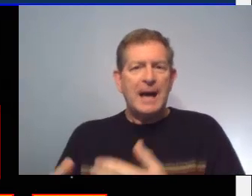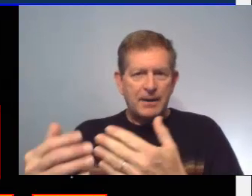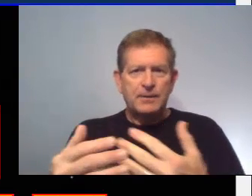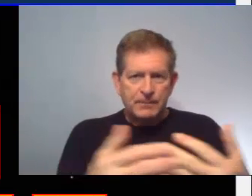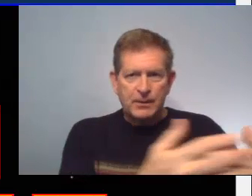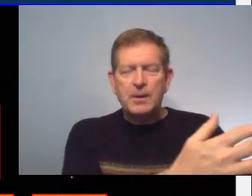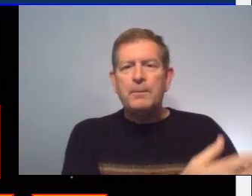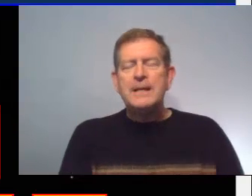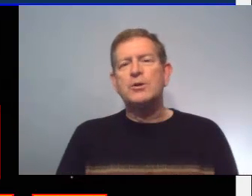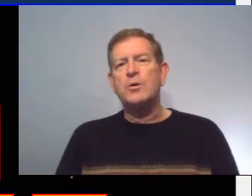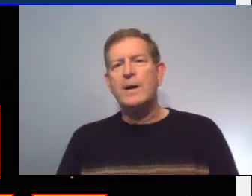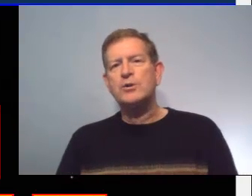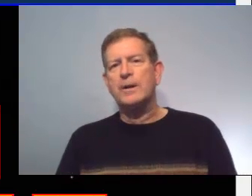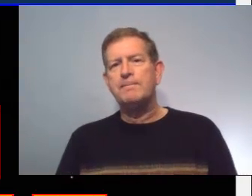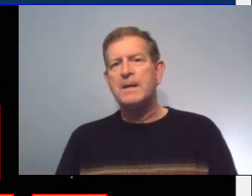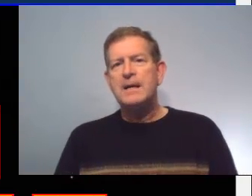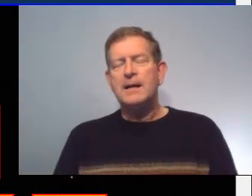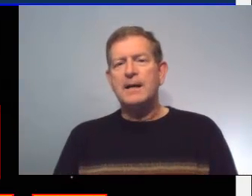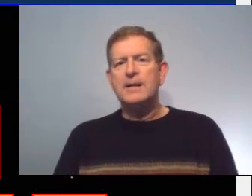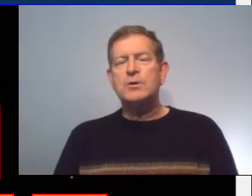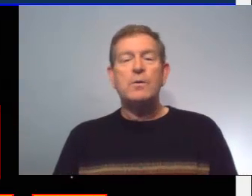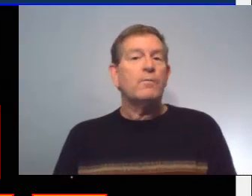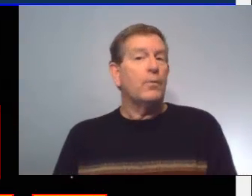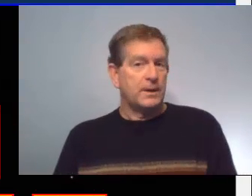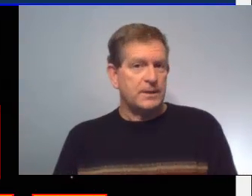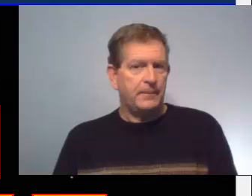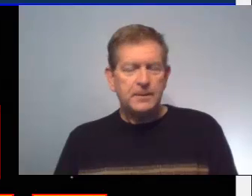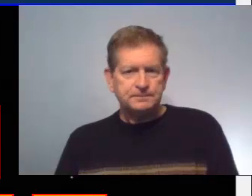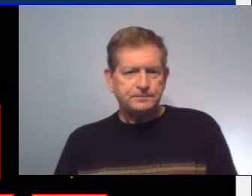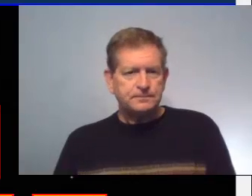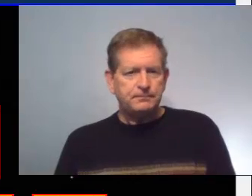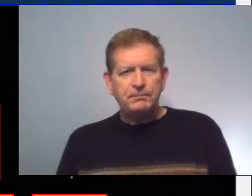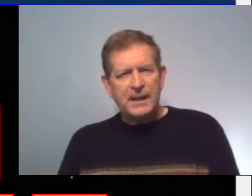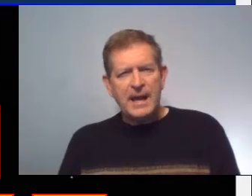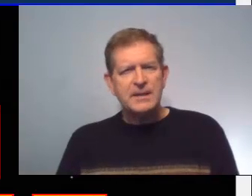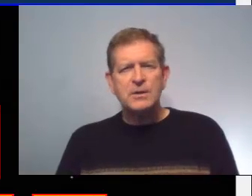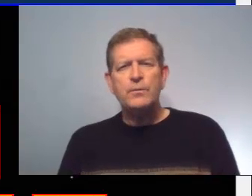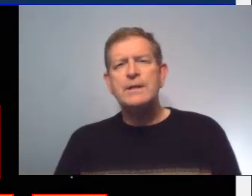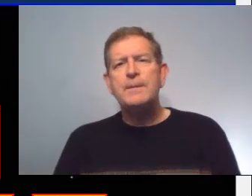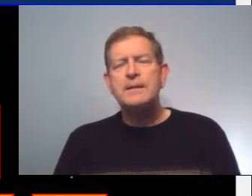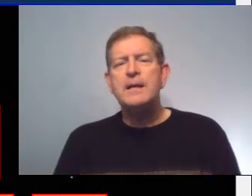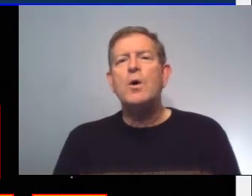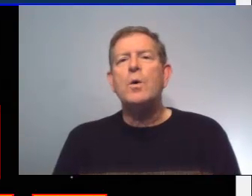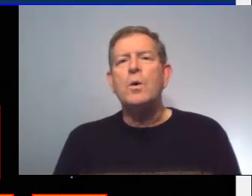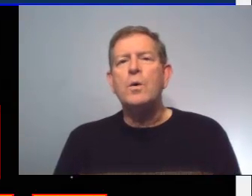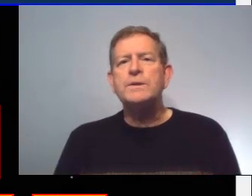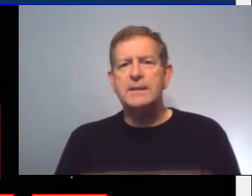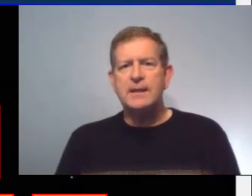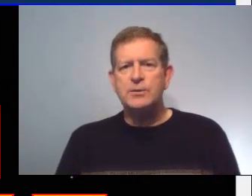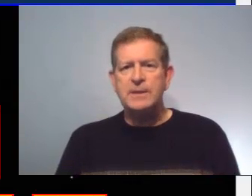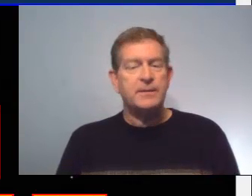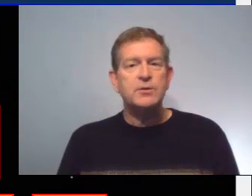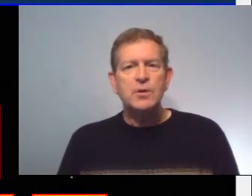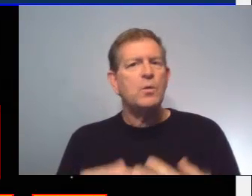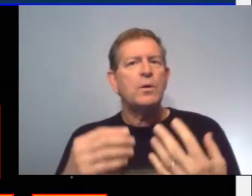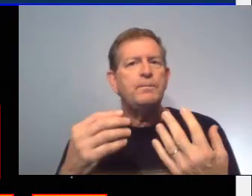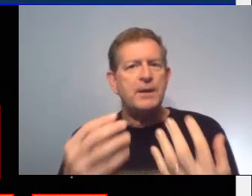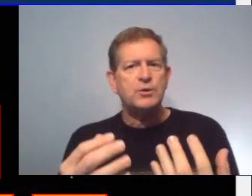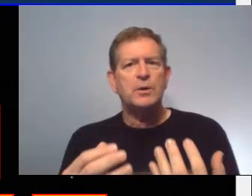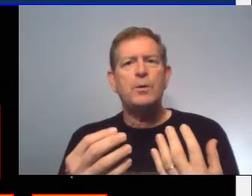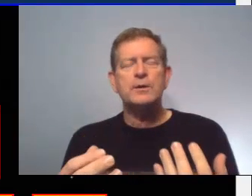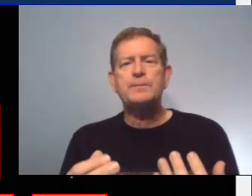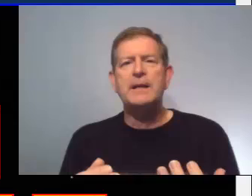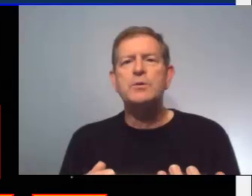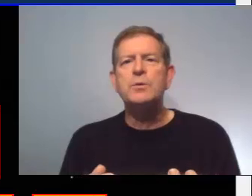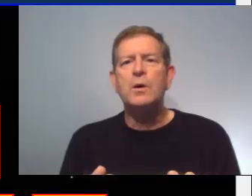know how to complete your question. And so, for example, est-ce que vous habitez aux États-Unis? There's no